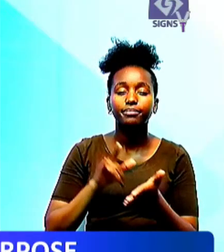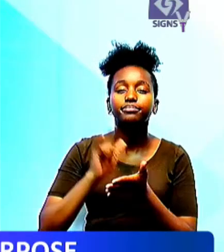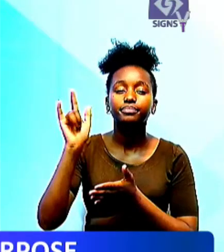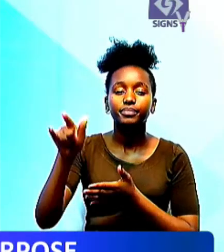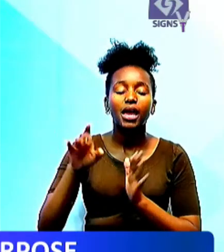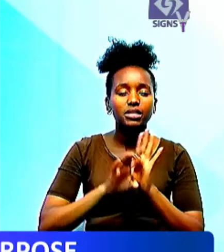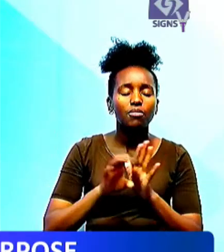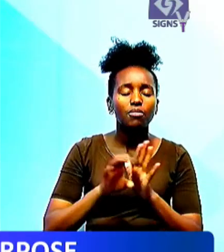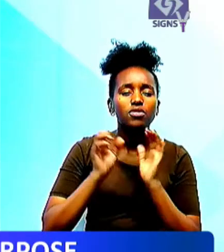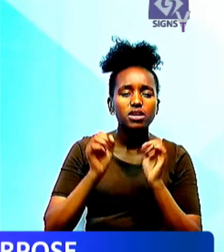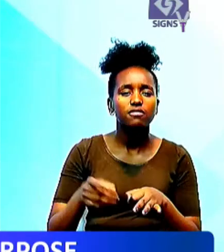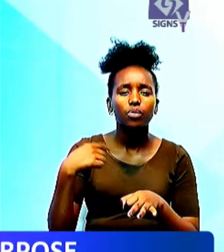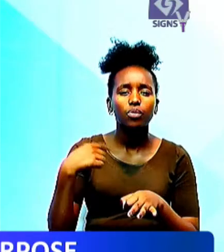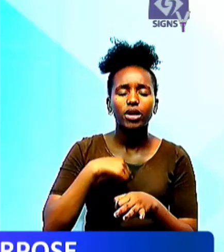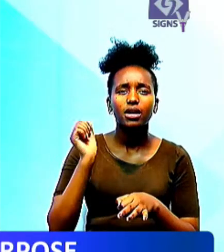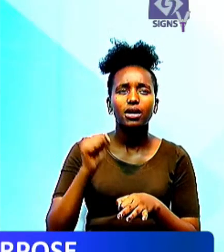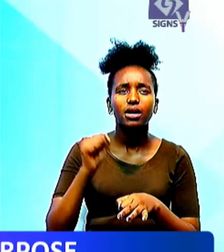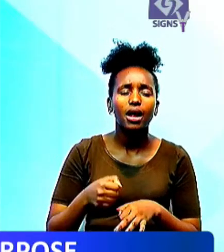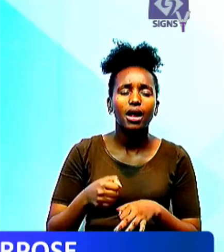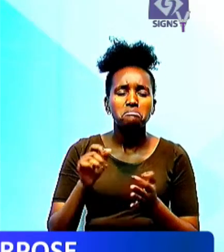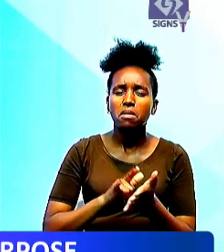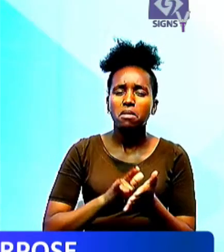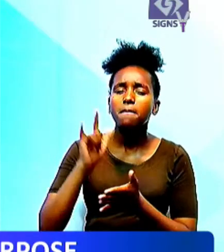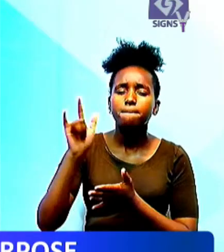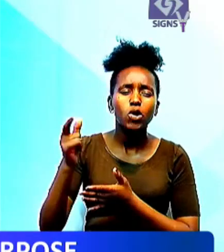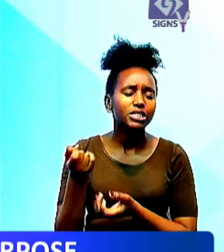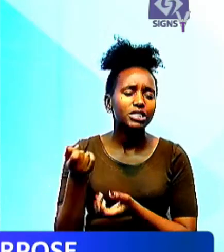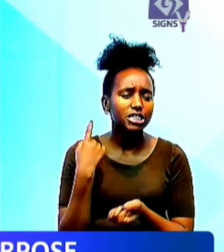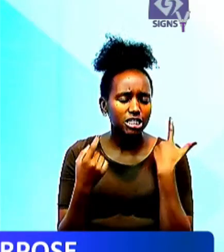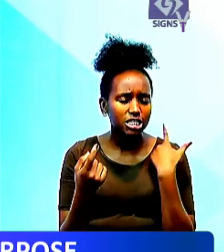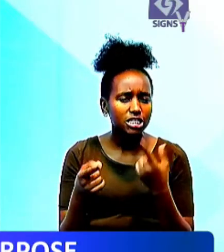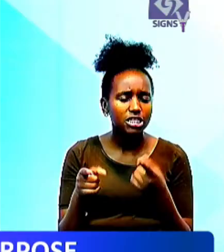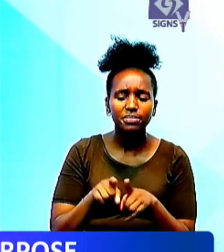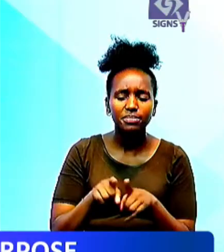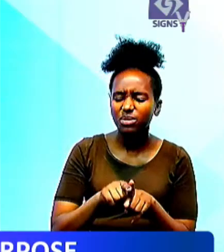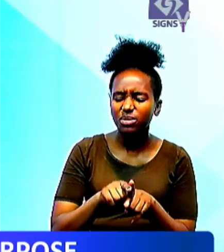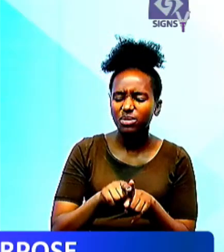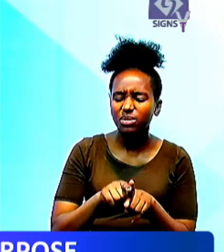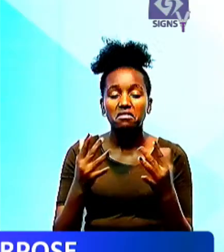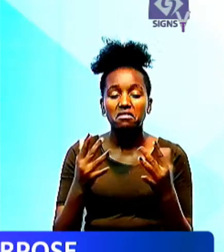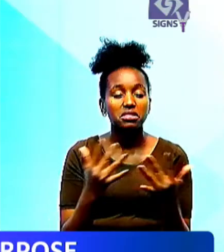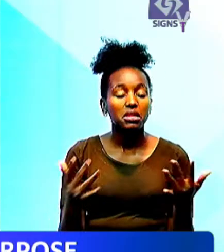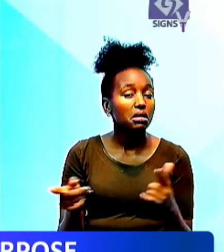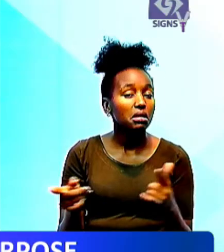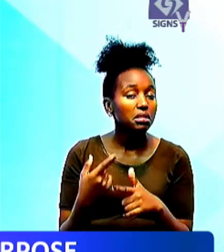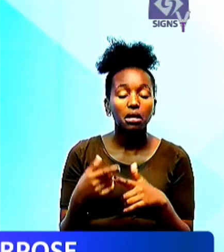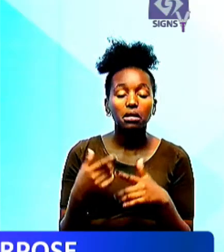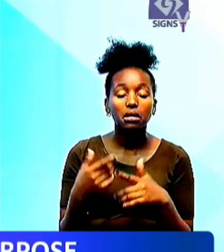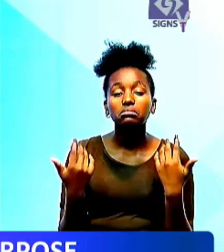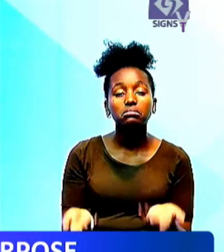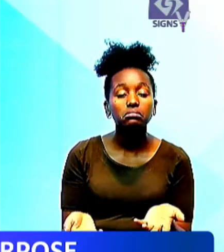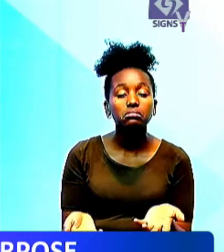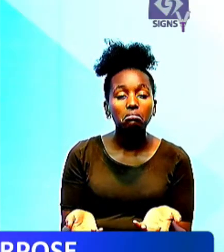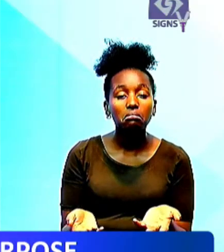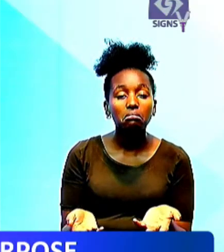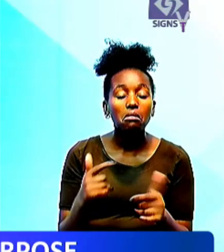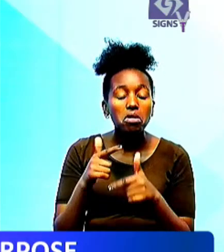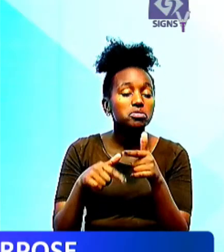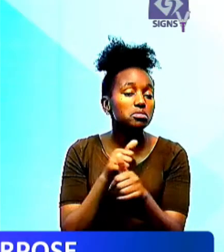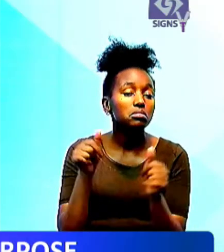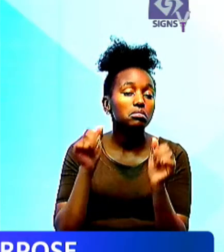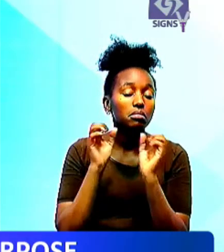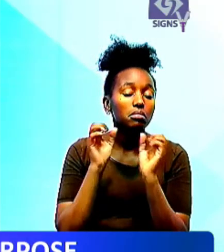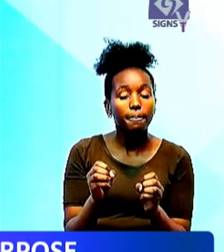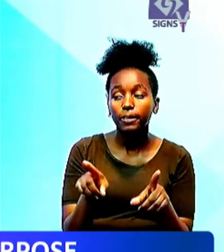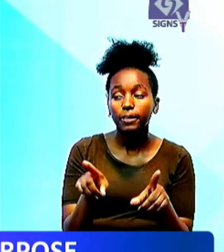like tea, coffee, pyrethrum, and all those things to give us that inflows, you realize they're not like doing well. So